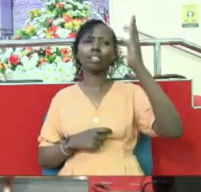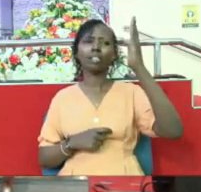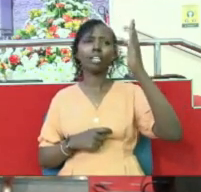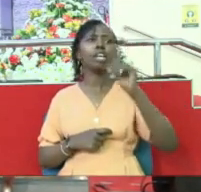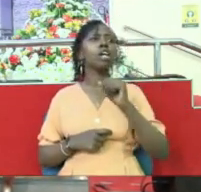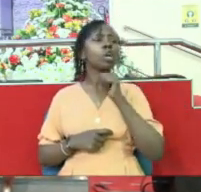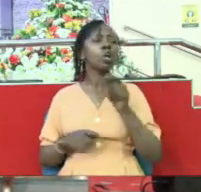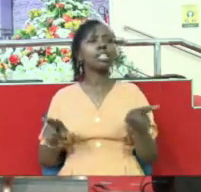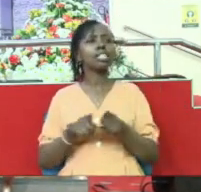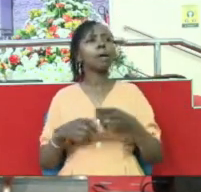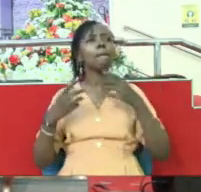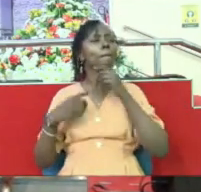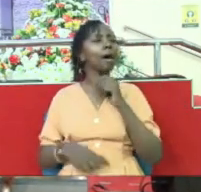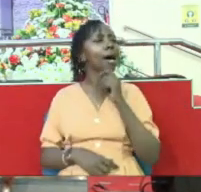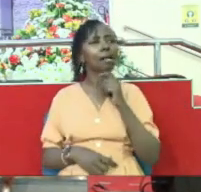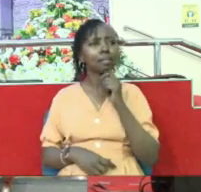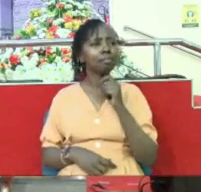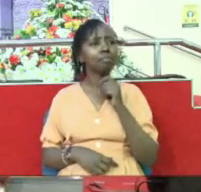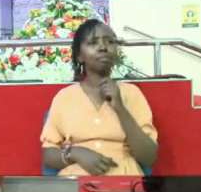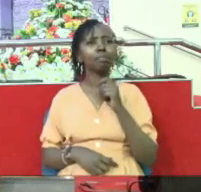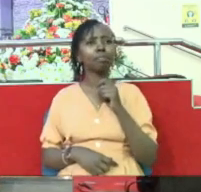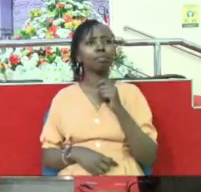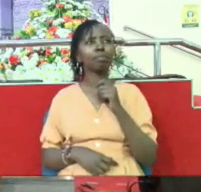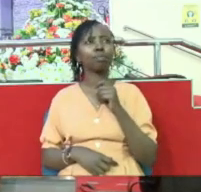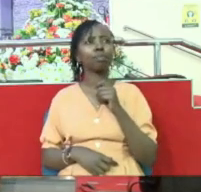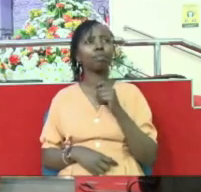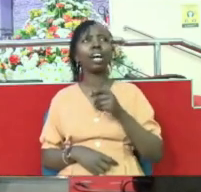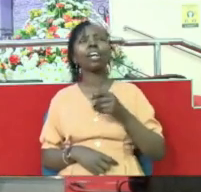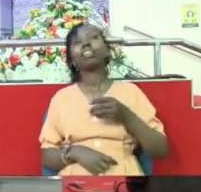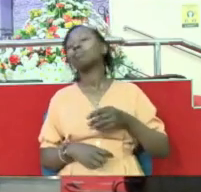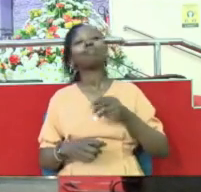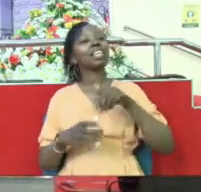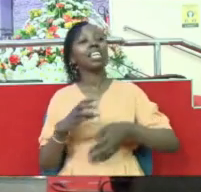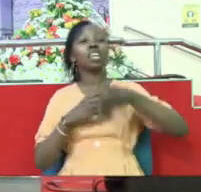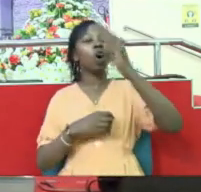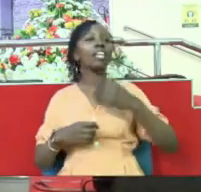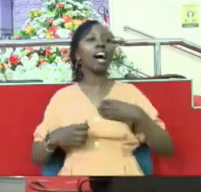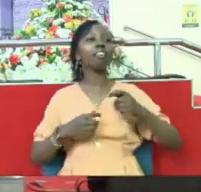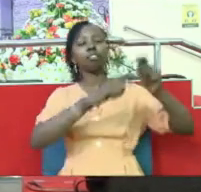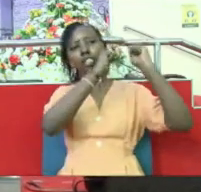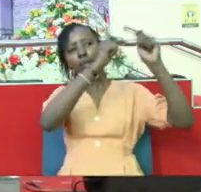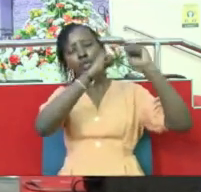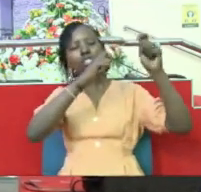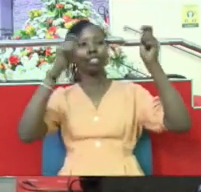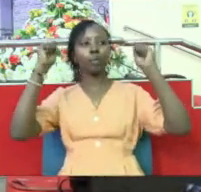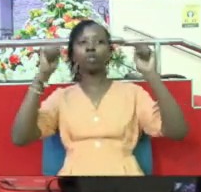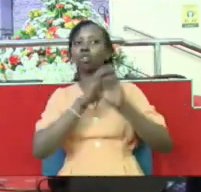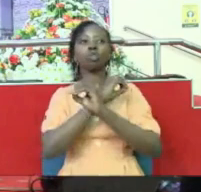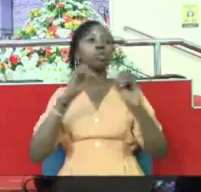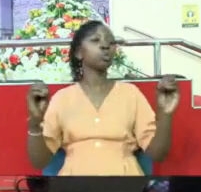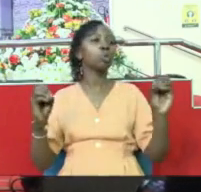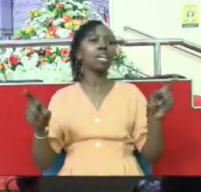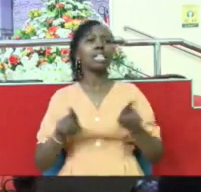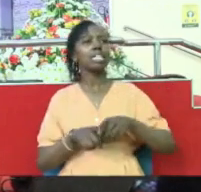njoroge na unyango. Mungu si kama unjoroge na unyango. Na kwake hakuna maandamano. And there is no demonstration. Hata basi hazijapandishwa